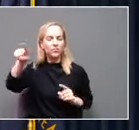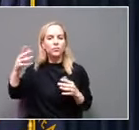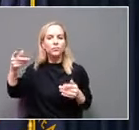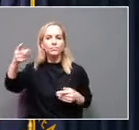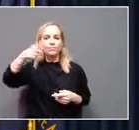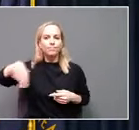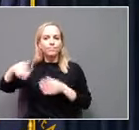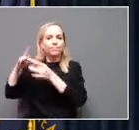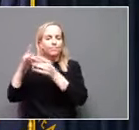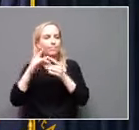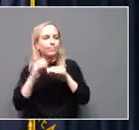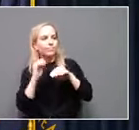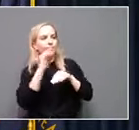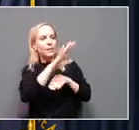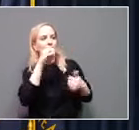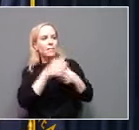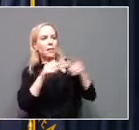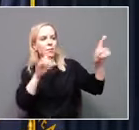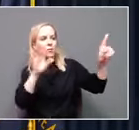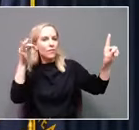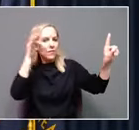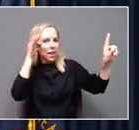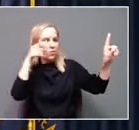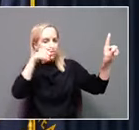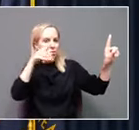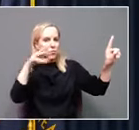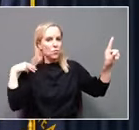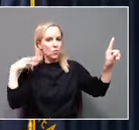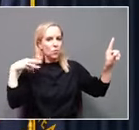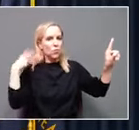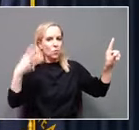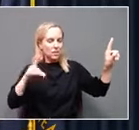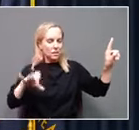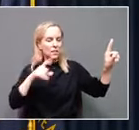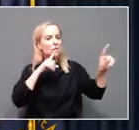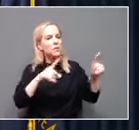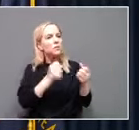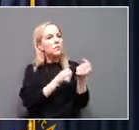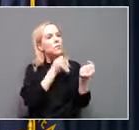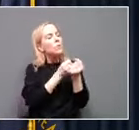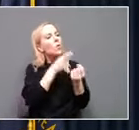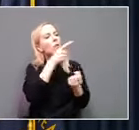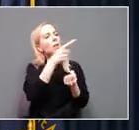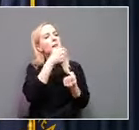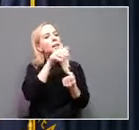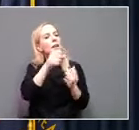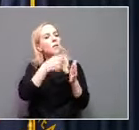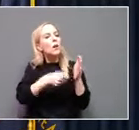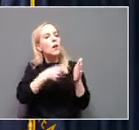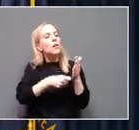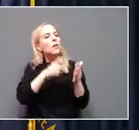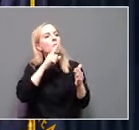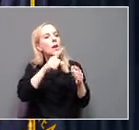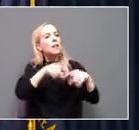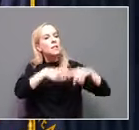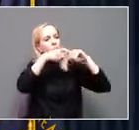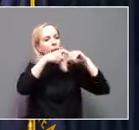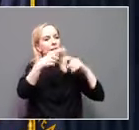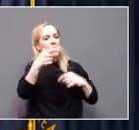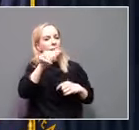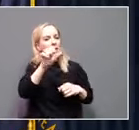them know that we support federal legislation to address rising gas prices by suspending the federal gas tax until the end of the